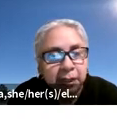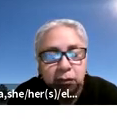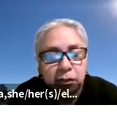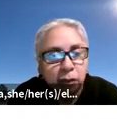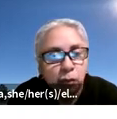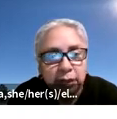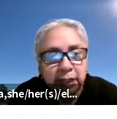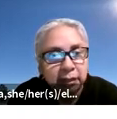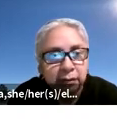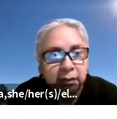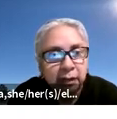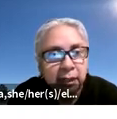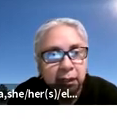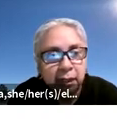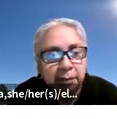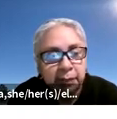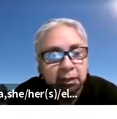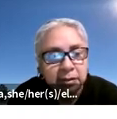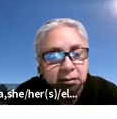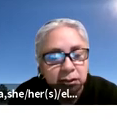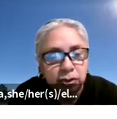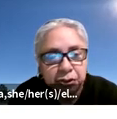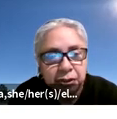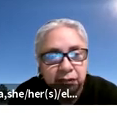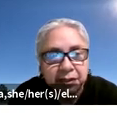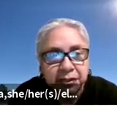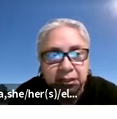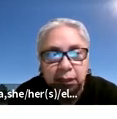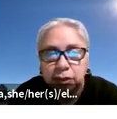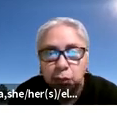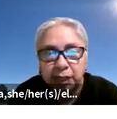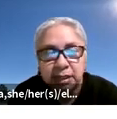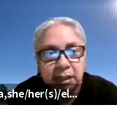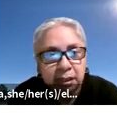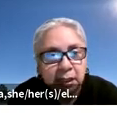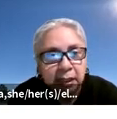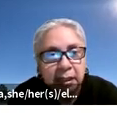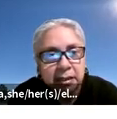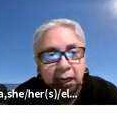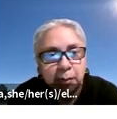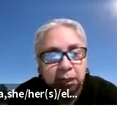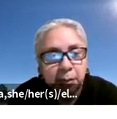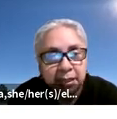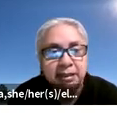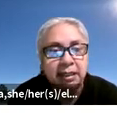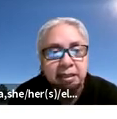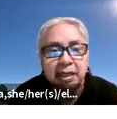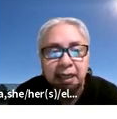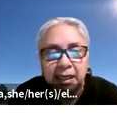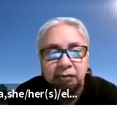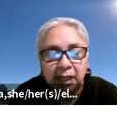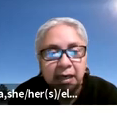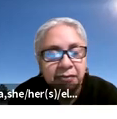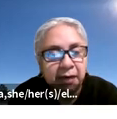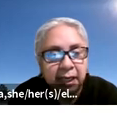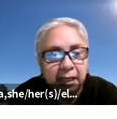I've been, you know, working in social services since I was 20. I'm in my sixth